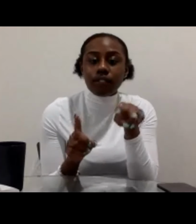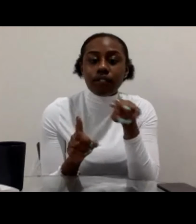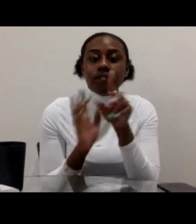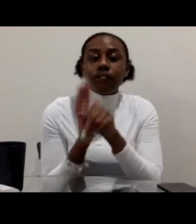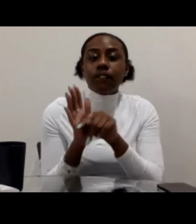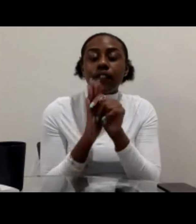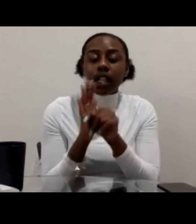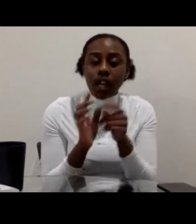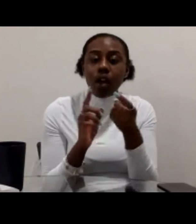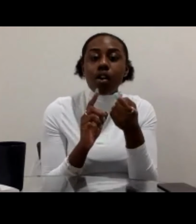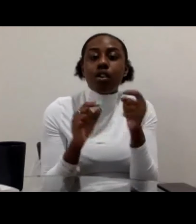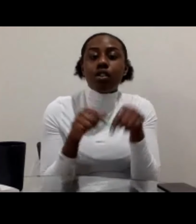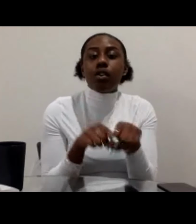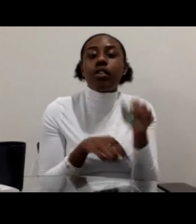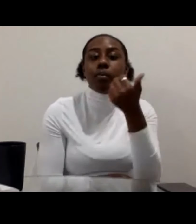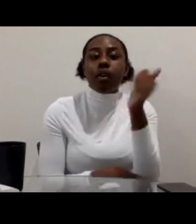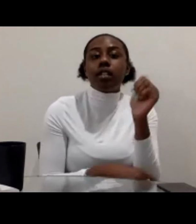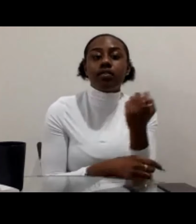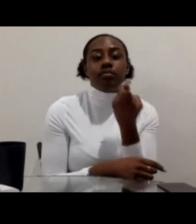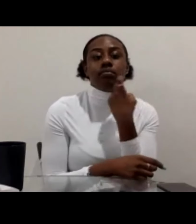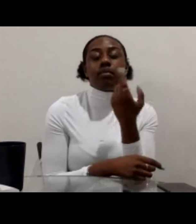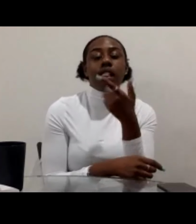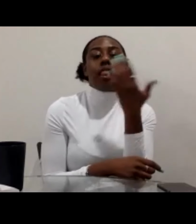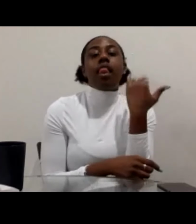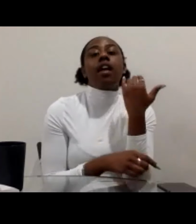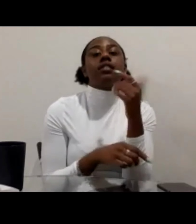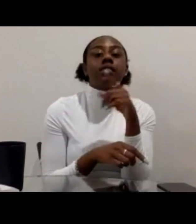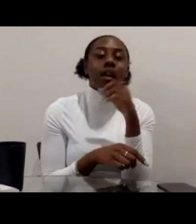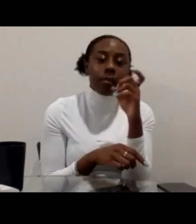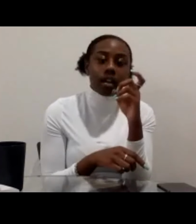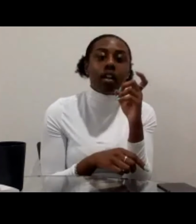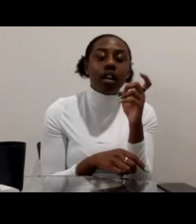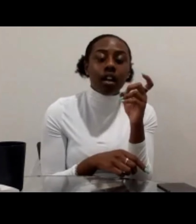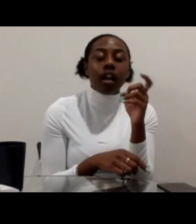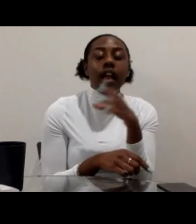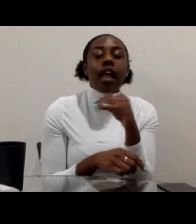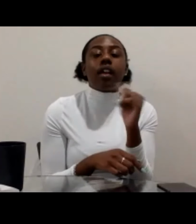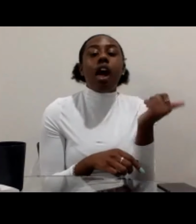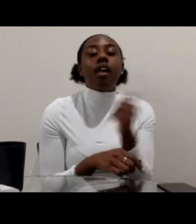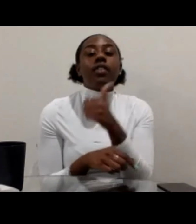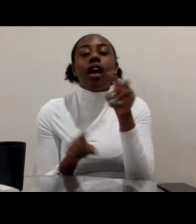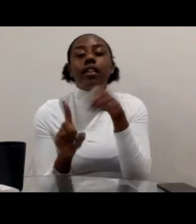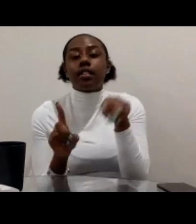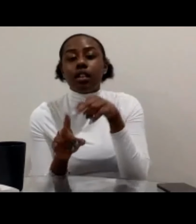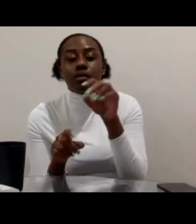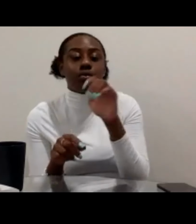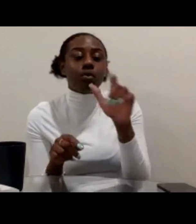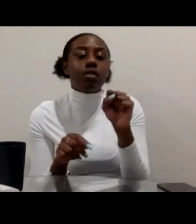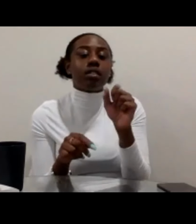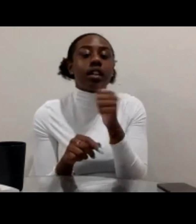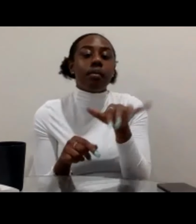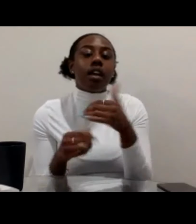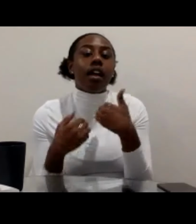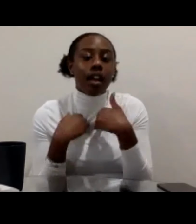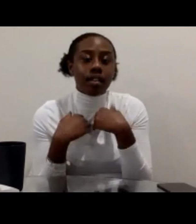really nothing new either. And of course, all of the other surveillance tools that Amazon has. So short answer is yes, I